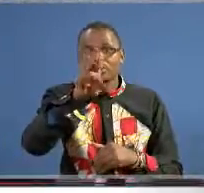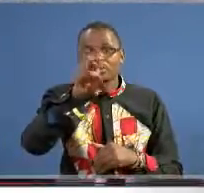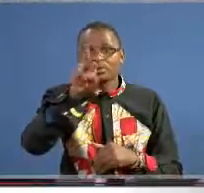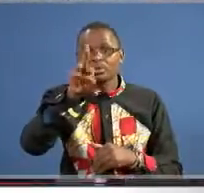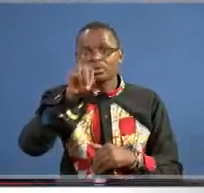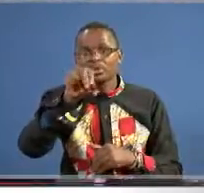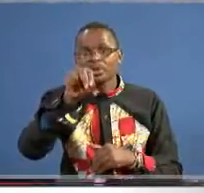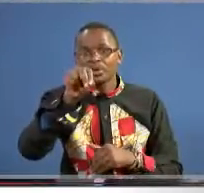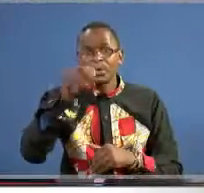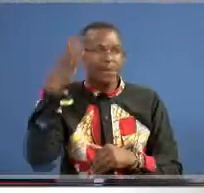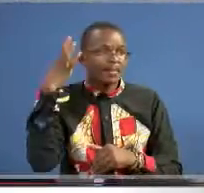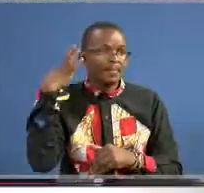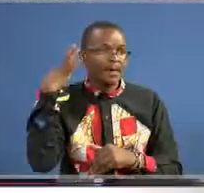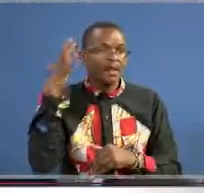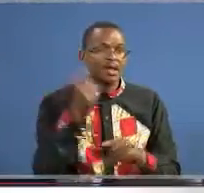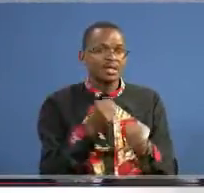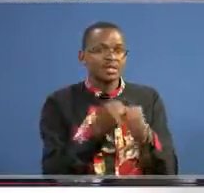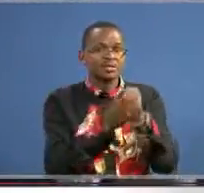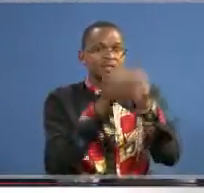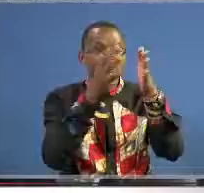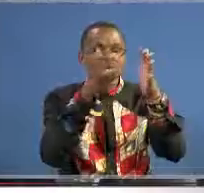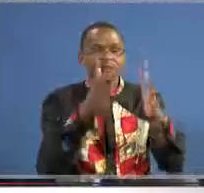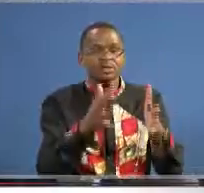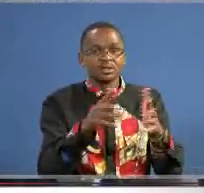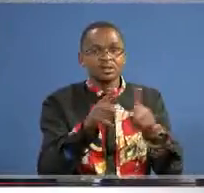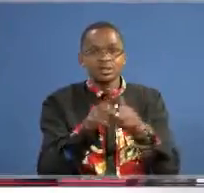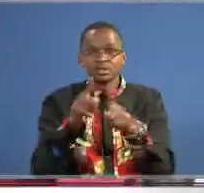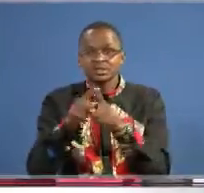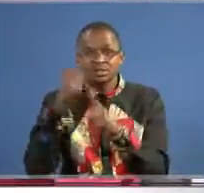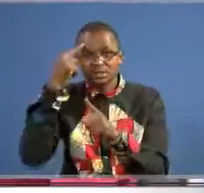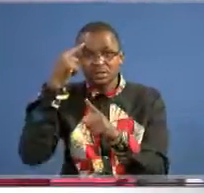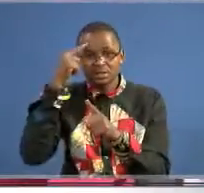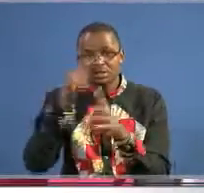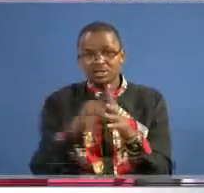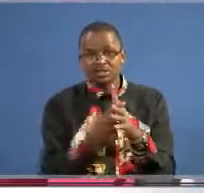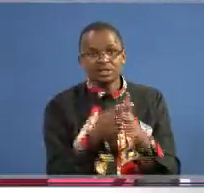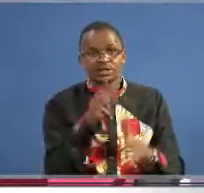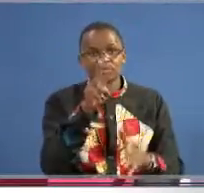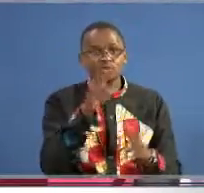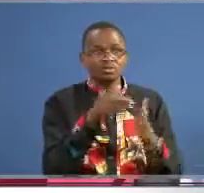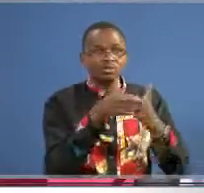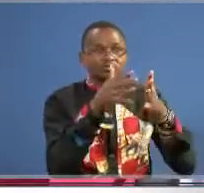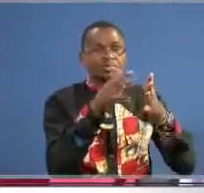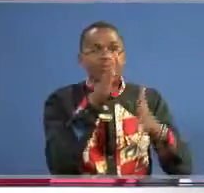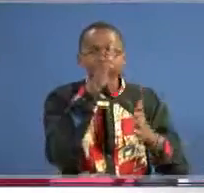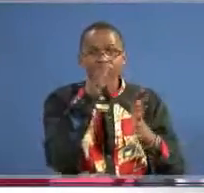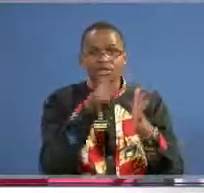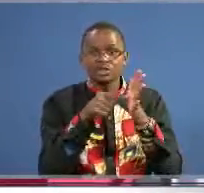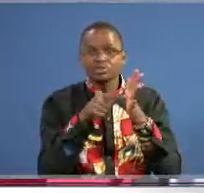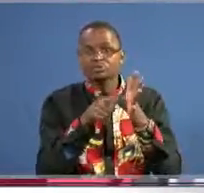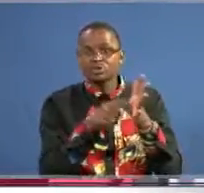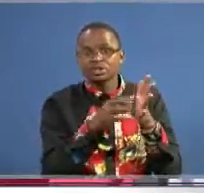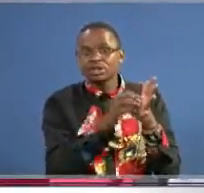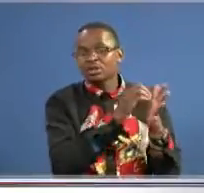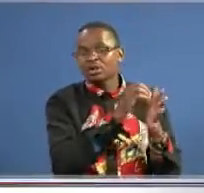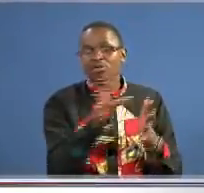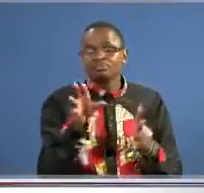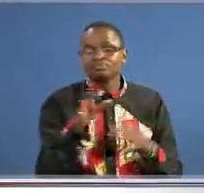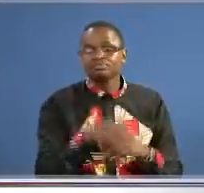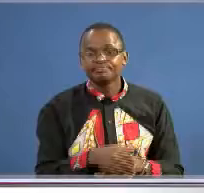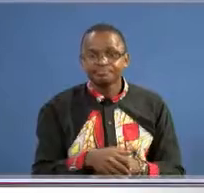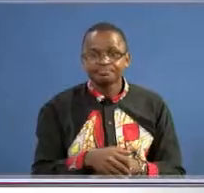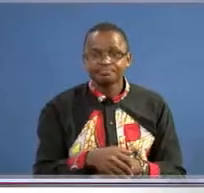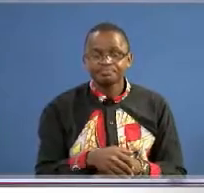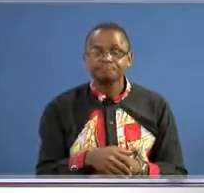been previously heckled by their supporters, and this is said to be the start of the two leaders being shown the door. Mama,